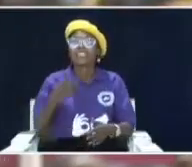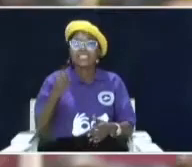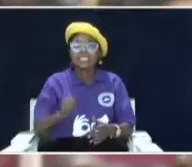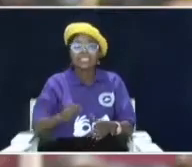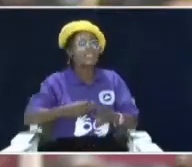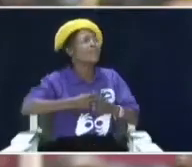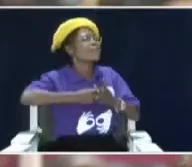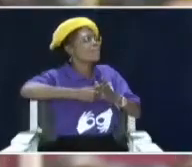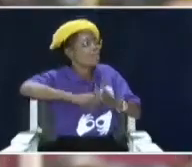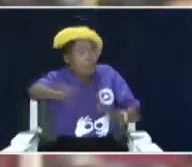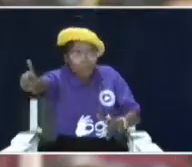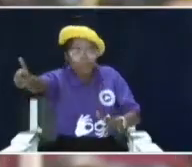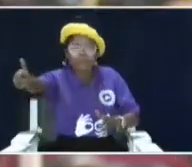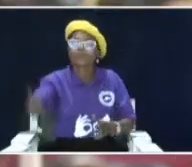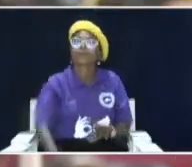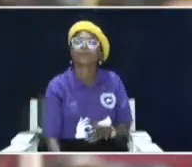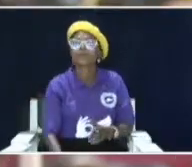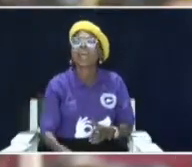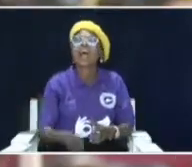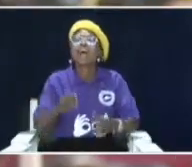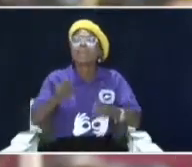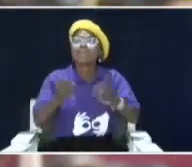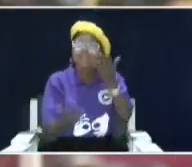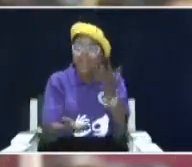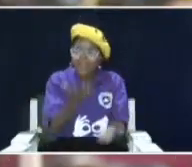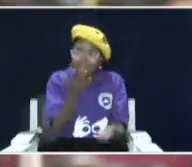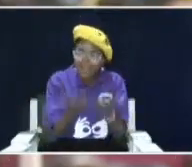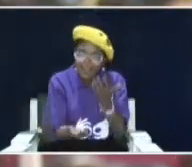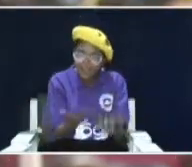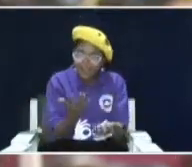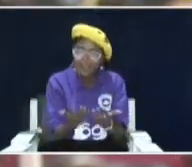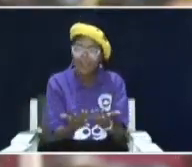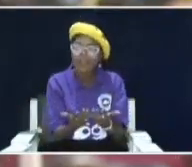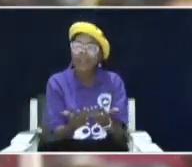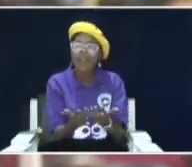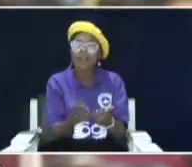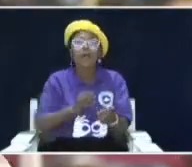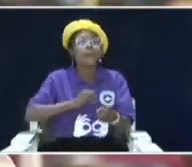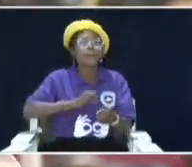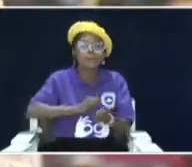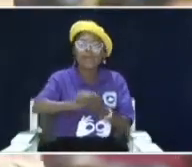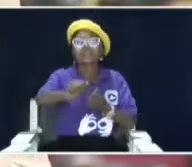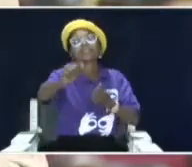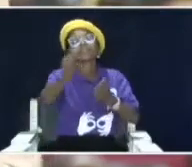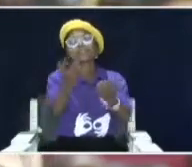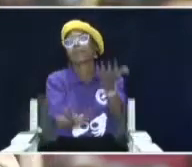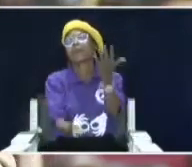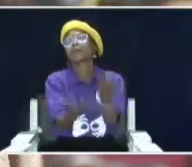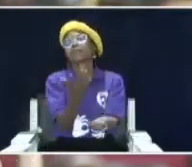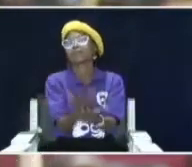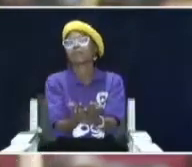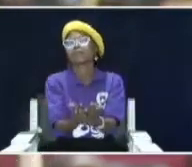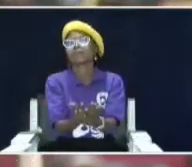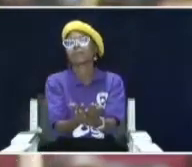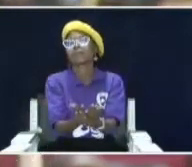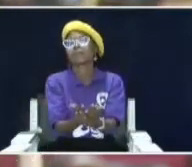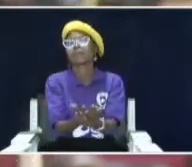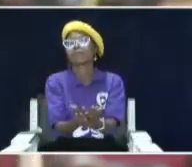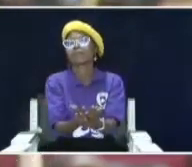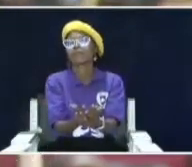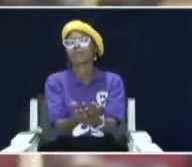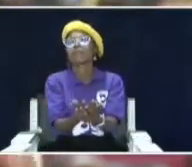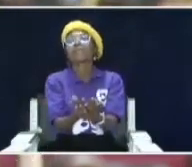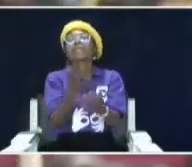way. You see, fire passes fire. The fire you carry